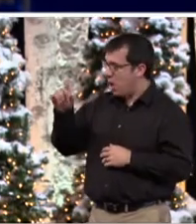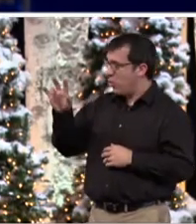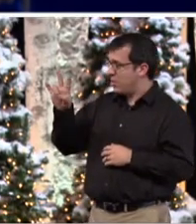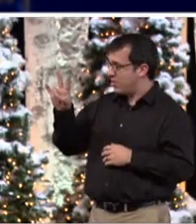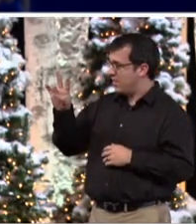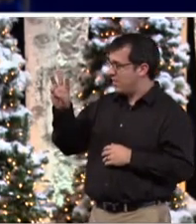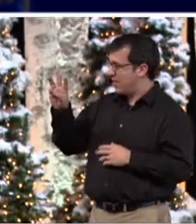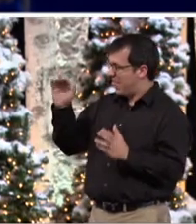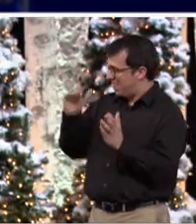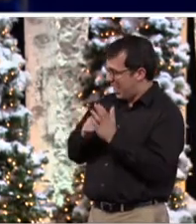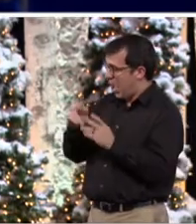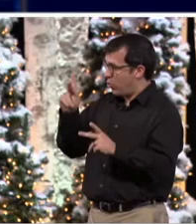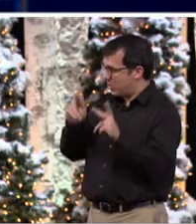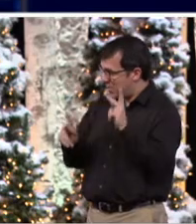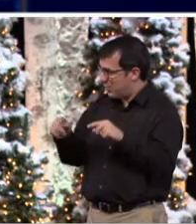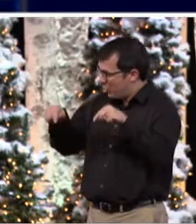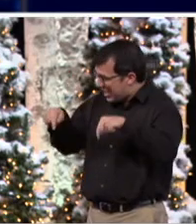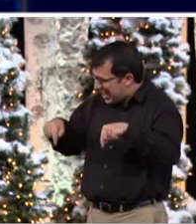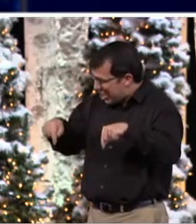176,000 people will die